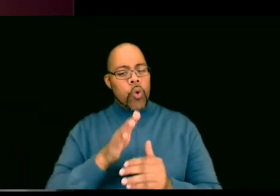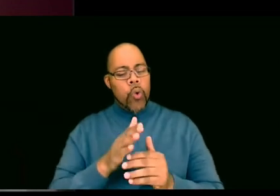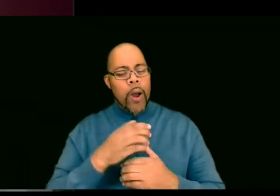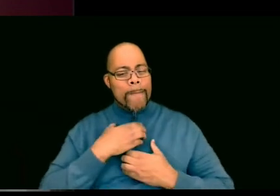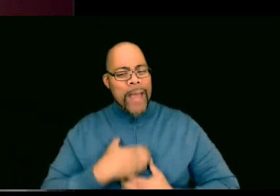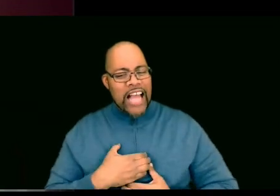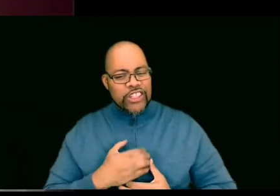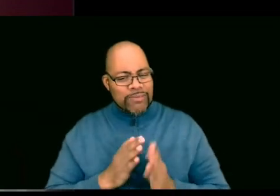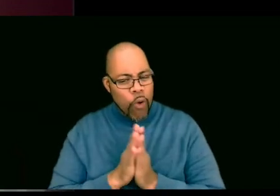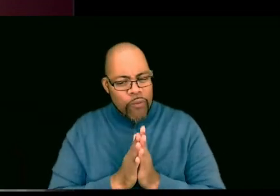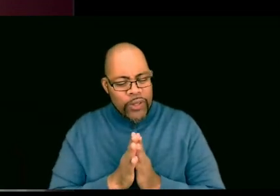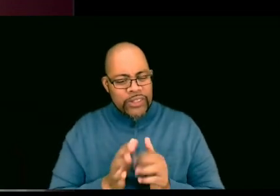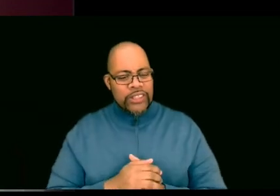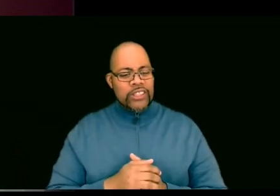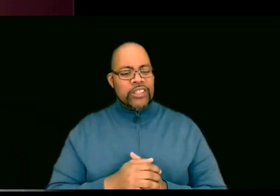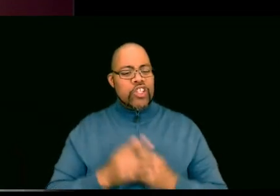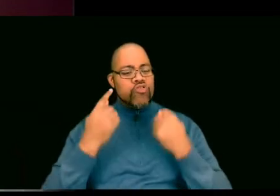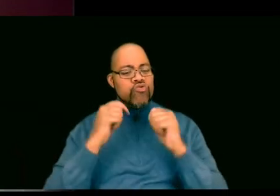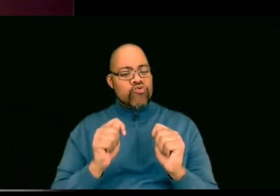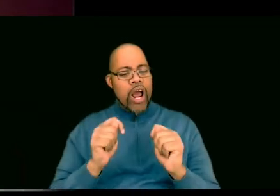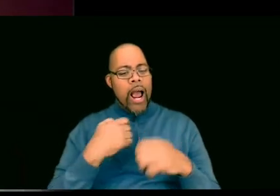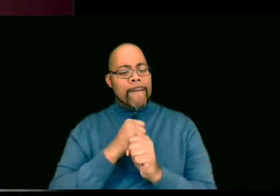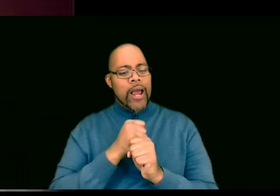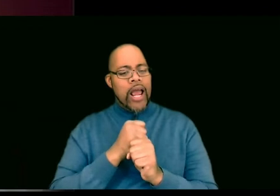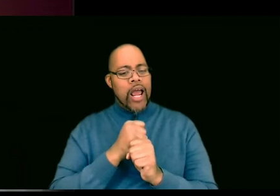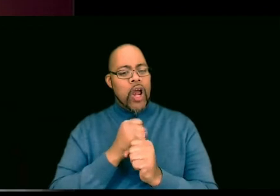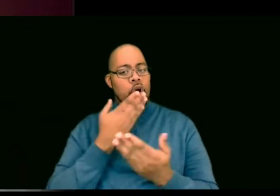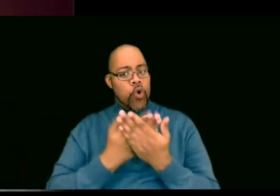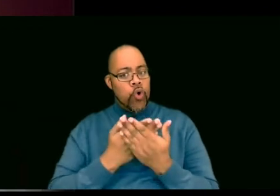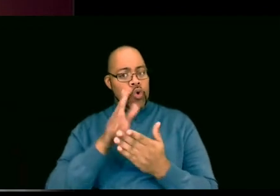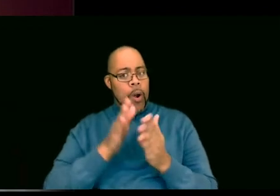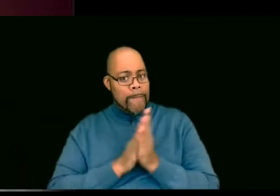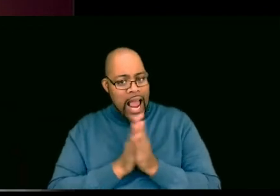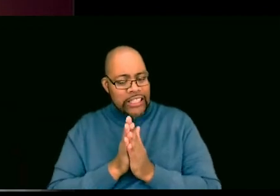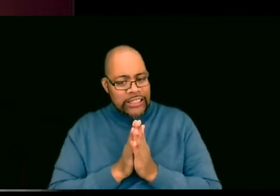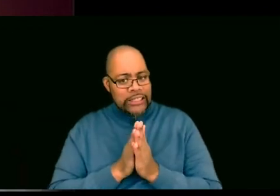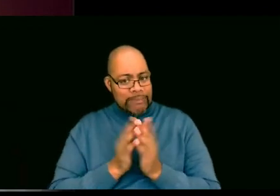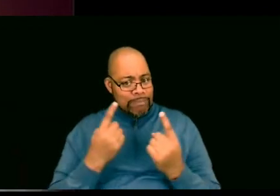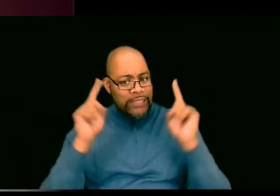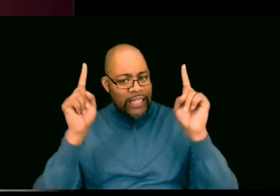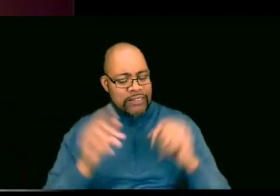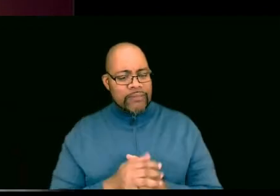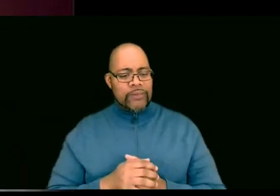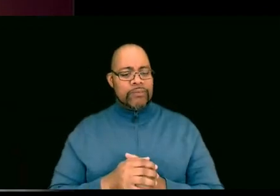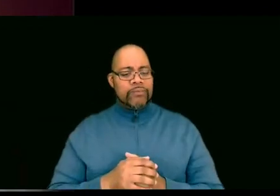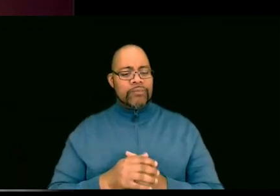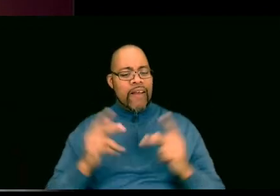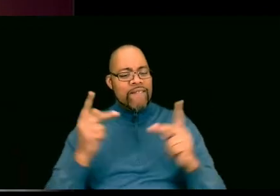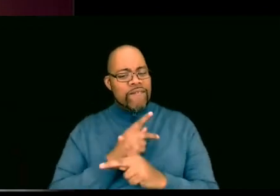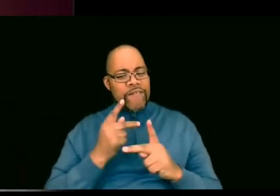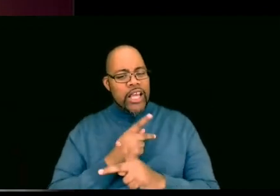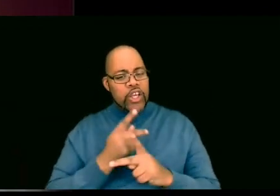follow your passions, try to make good on your passions, figure